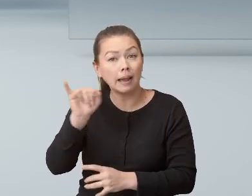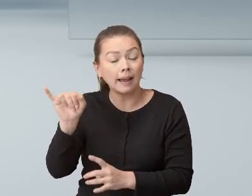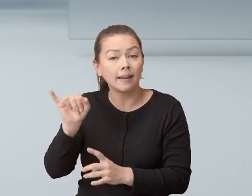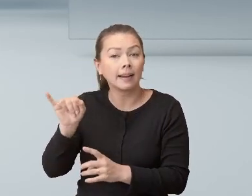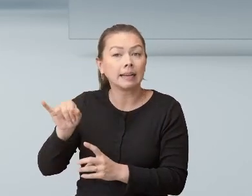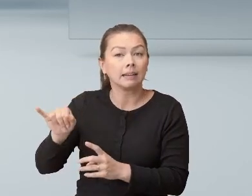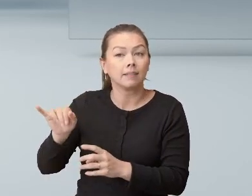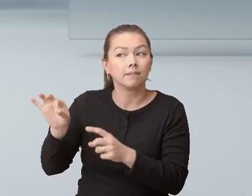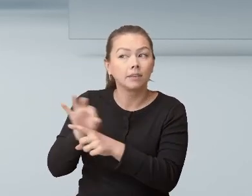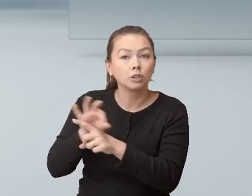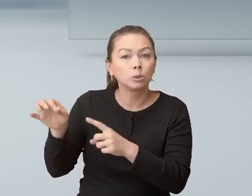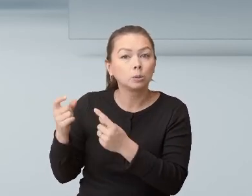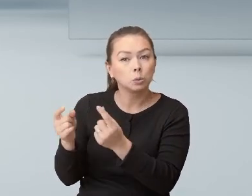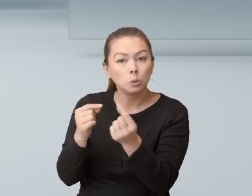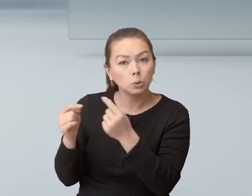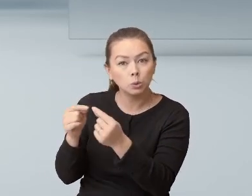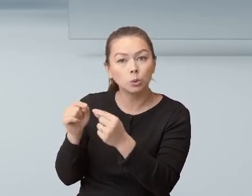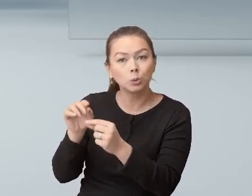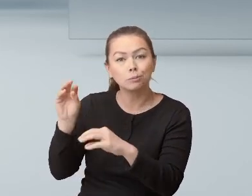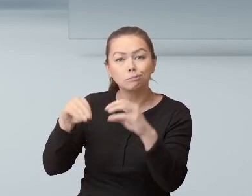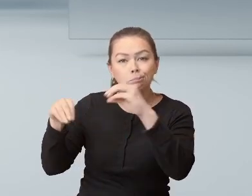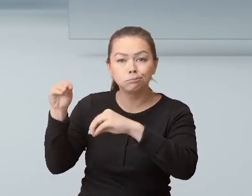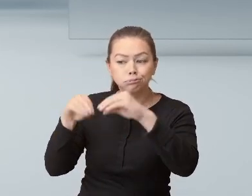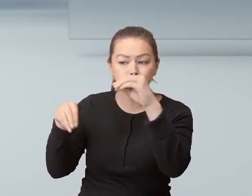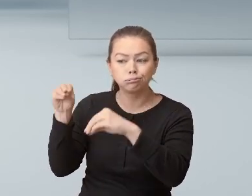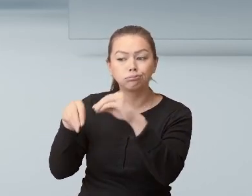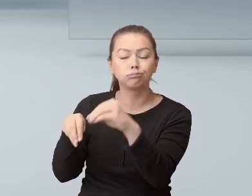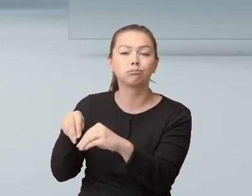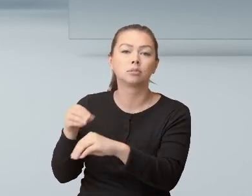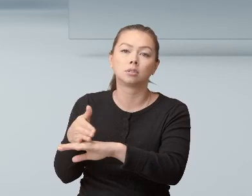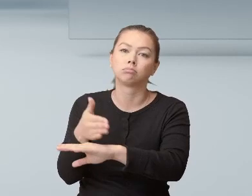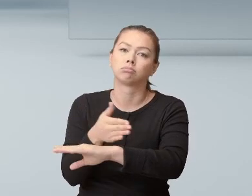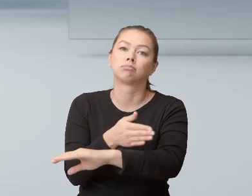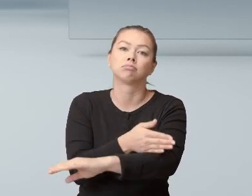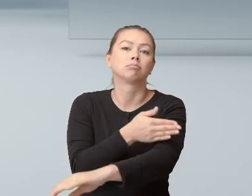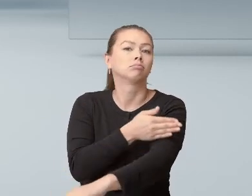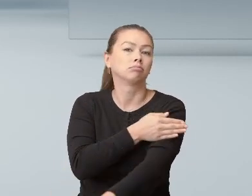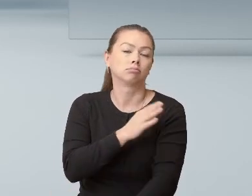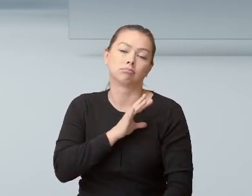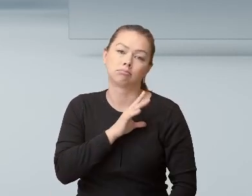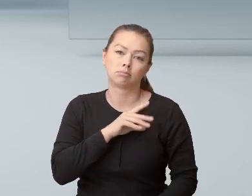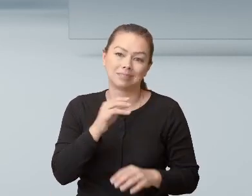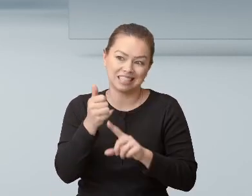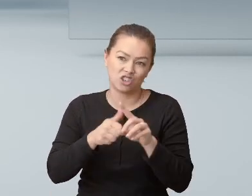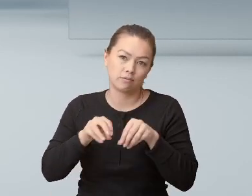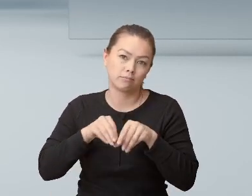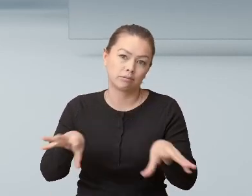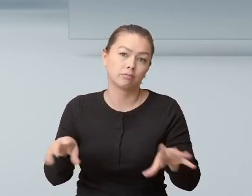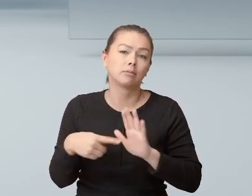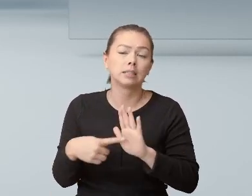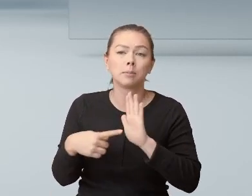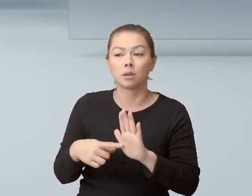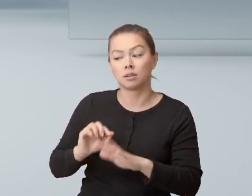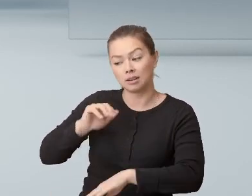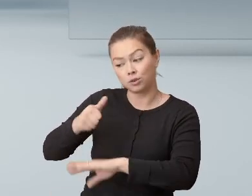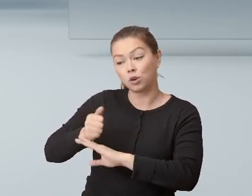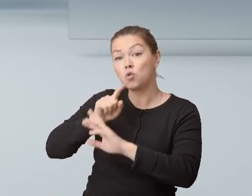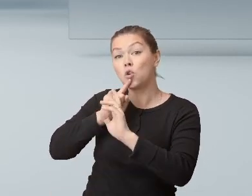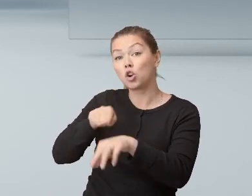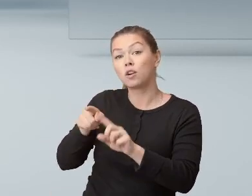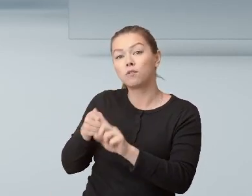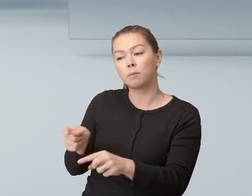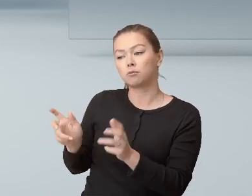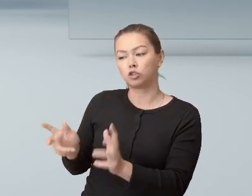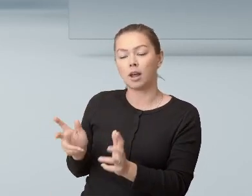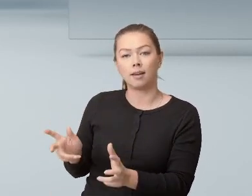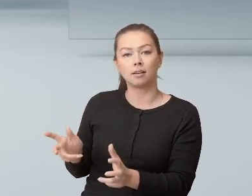being put into the product are rapid with each release. And for instance, create orders from chat. I can go into my ERP